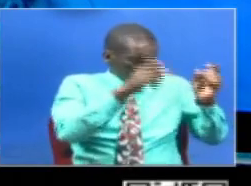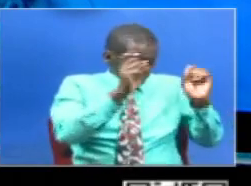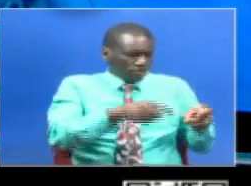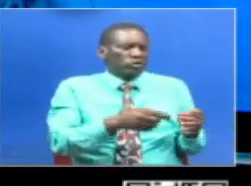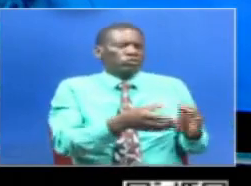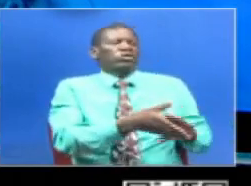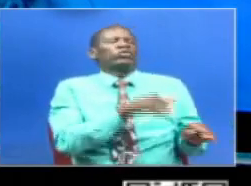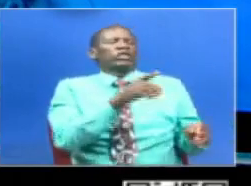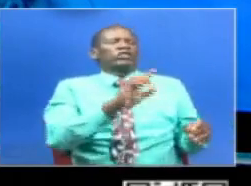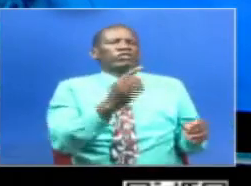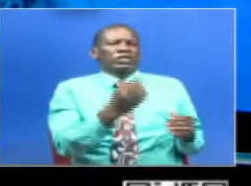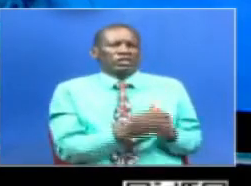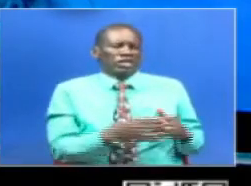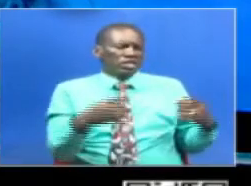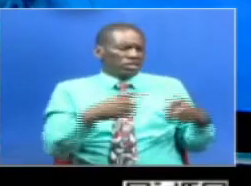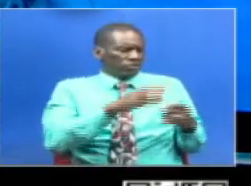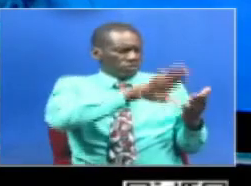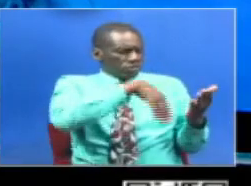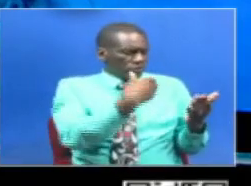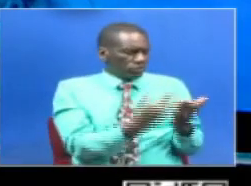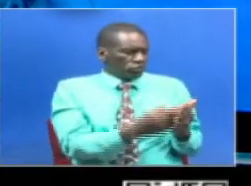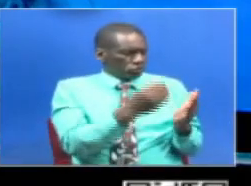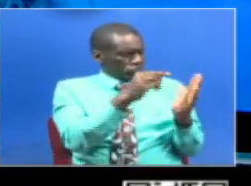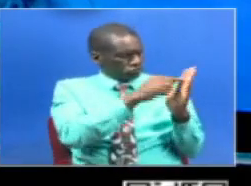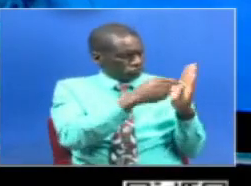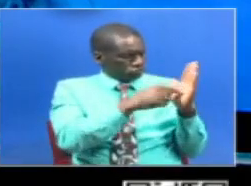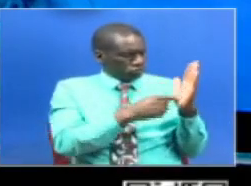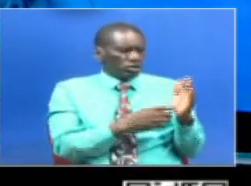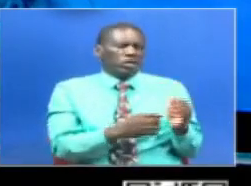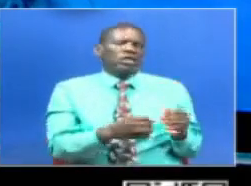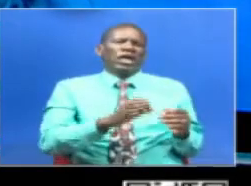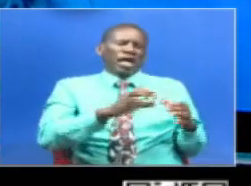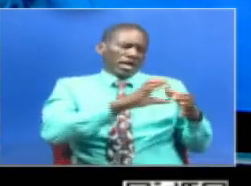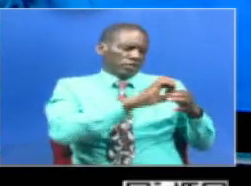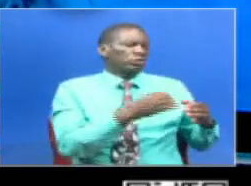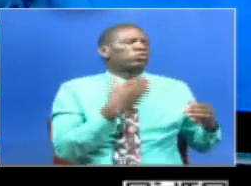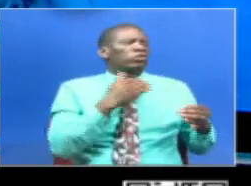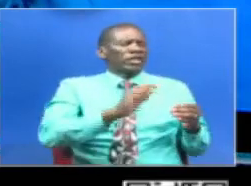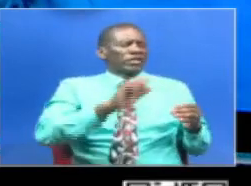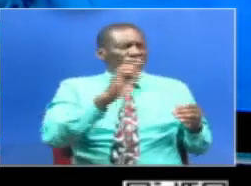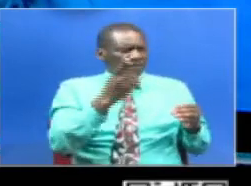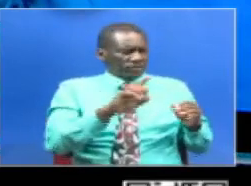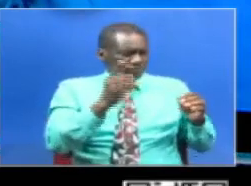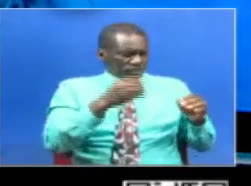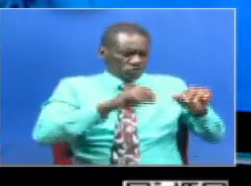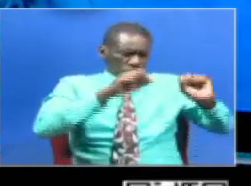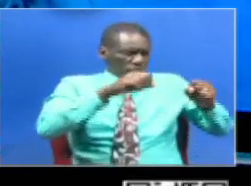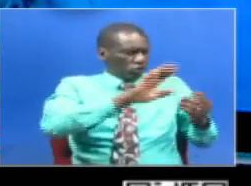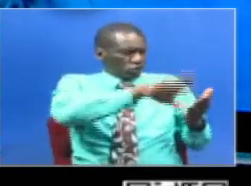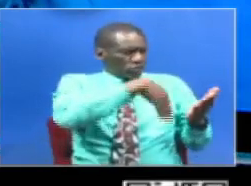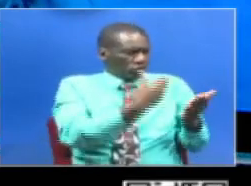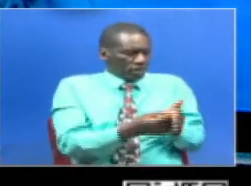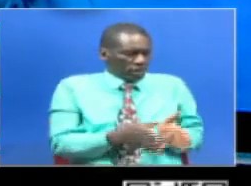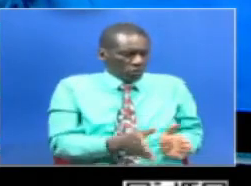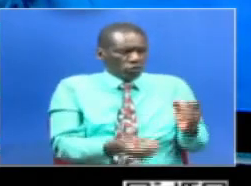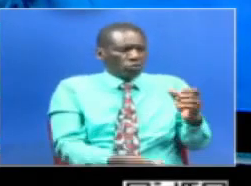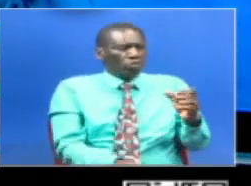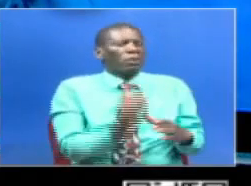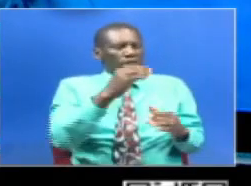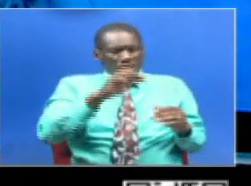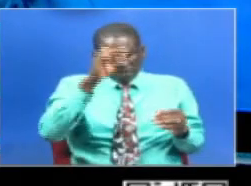of several proposed interim measures, Azimio seeks to have Kenya Kwanza agree to their temporal proposals as a way of establishing the government's